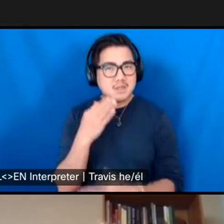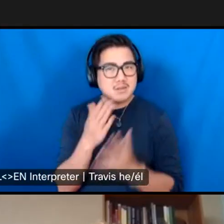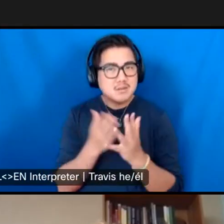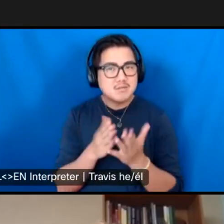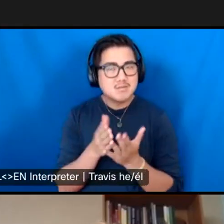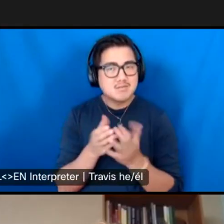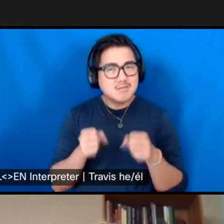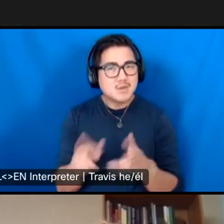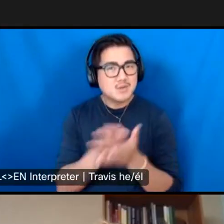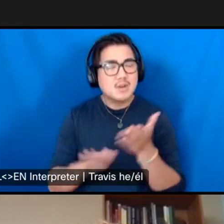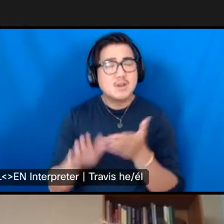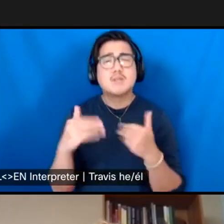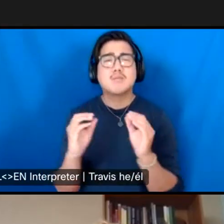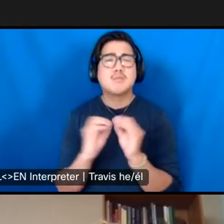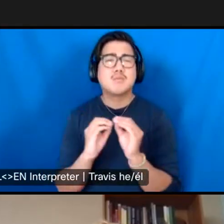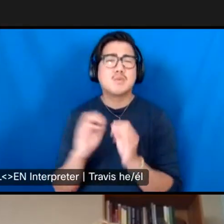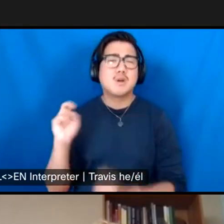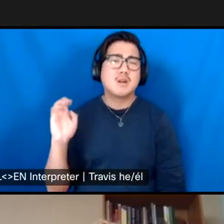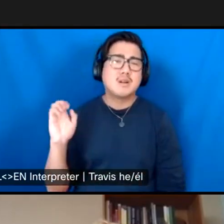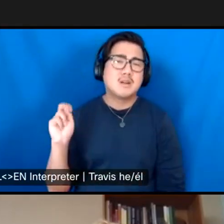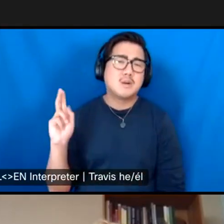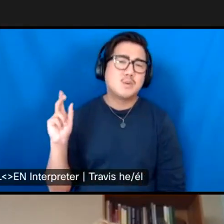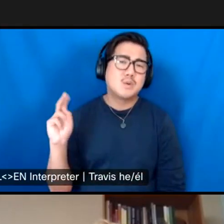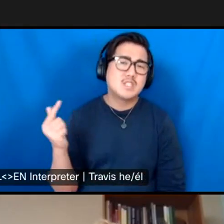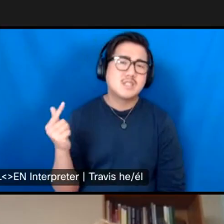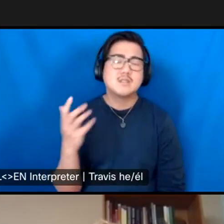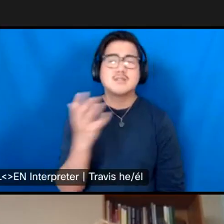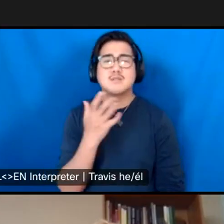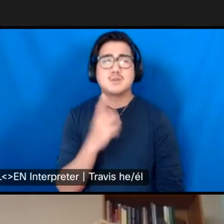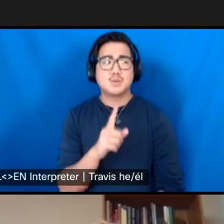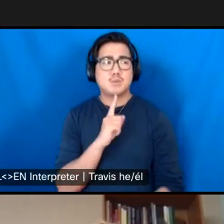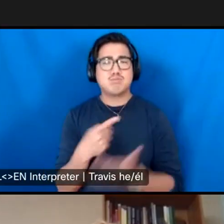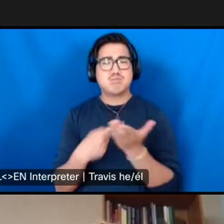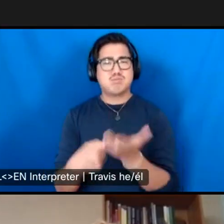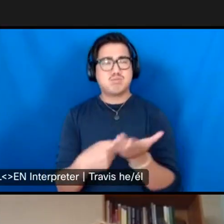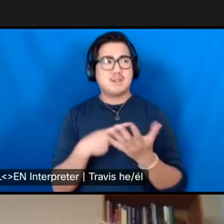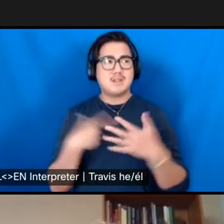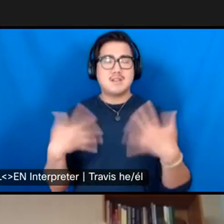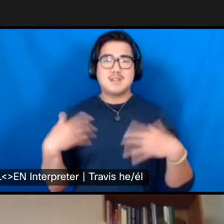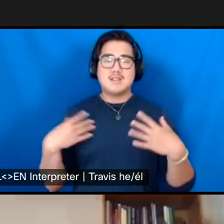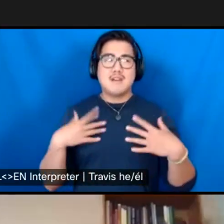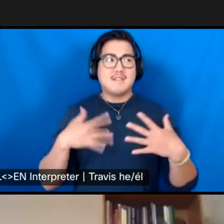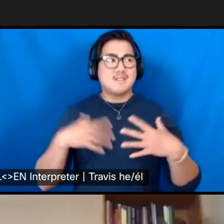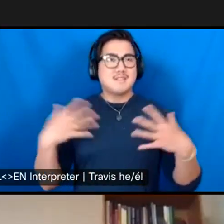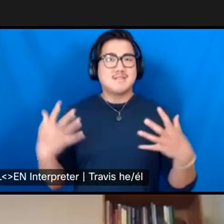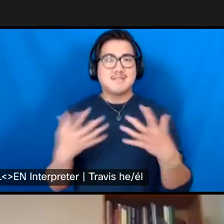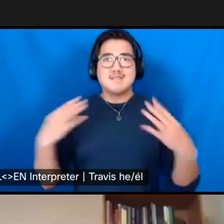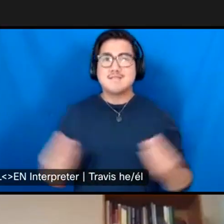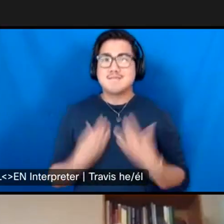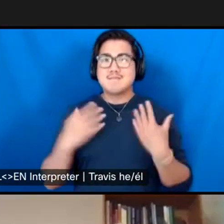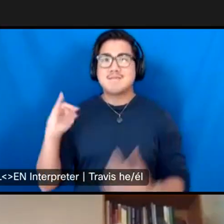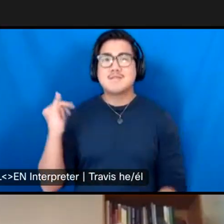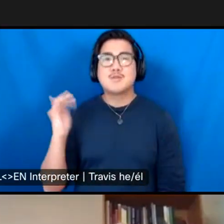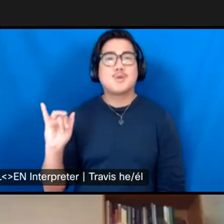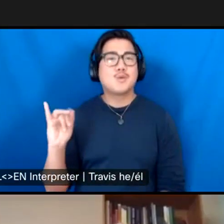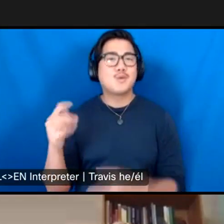work that you do. This conversation is just giving me so much joy as a private practice